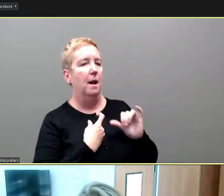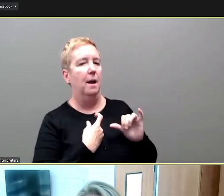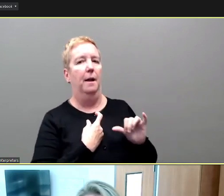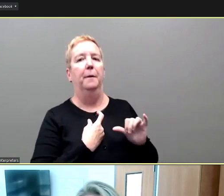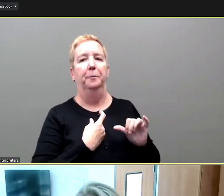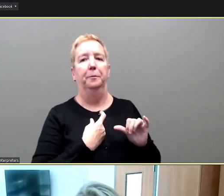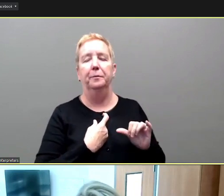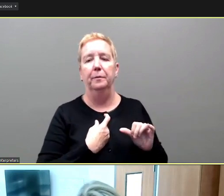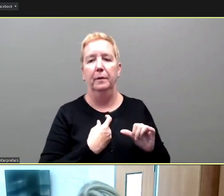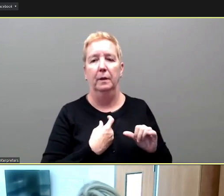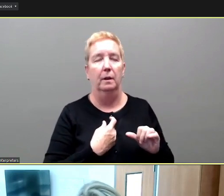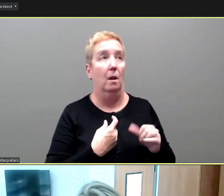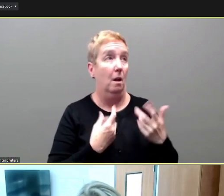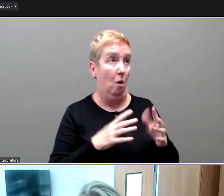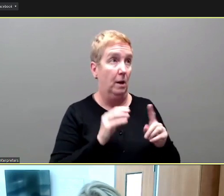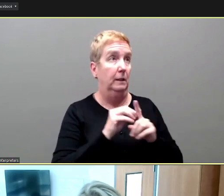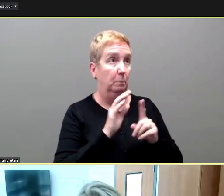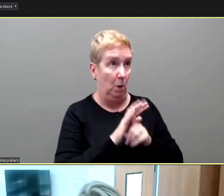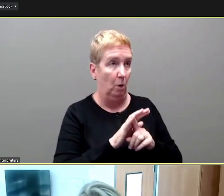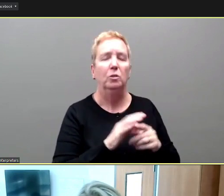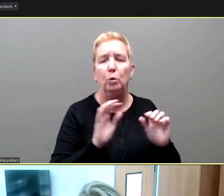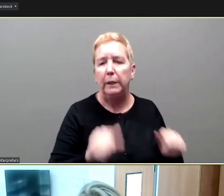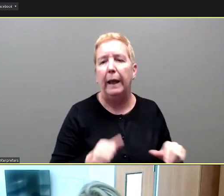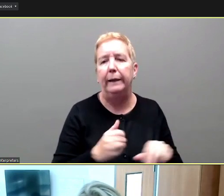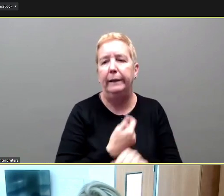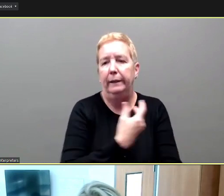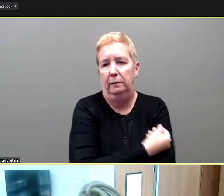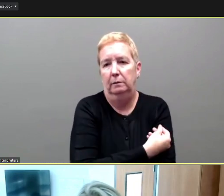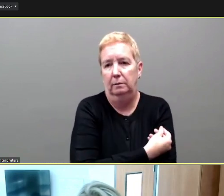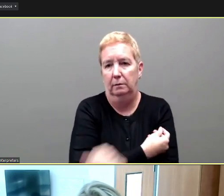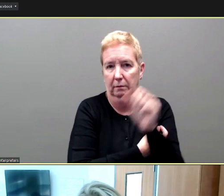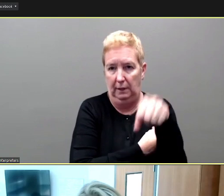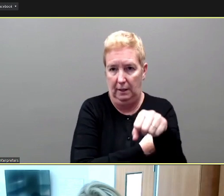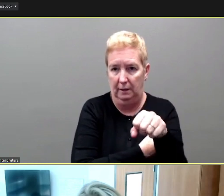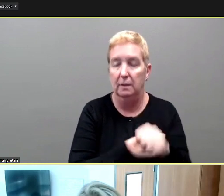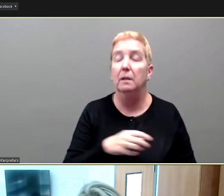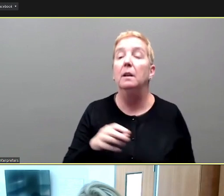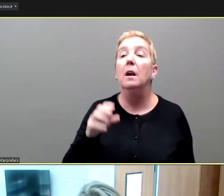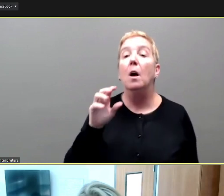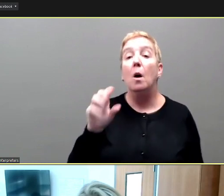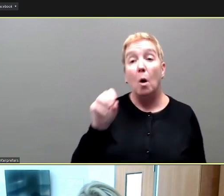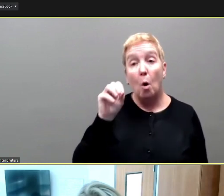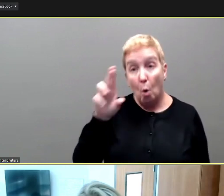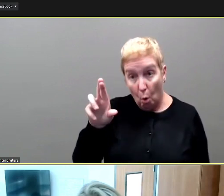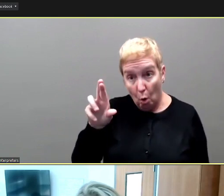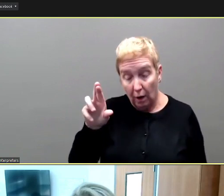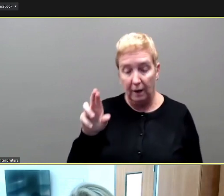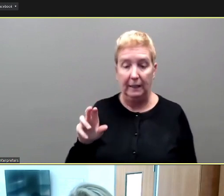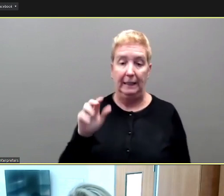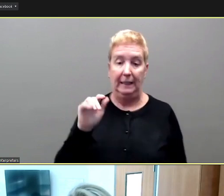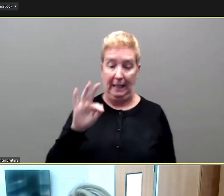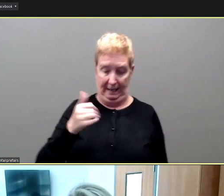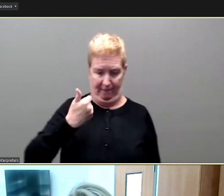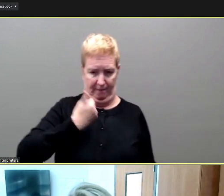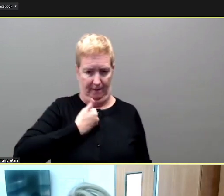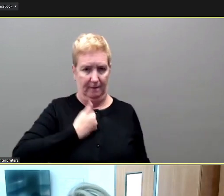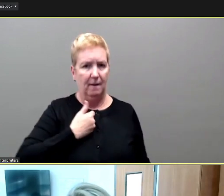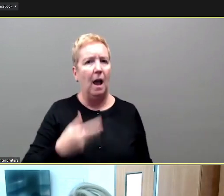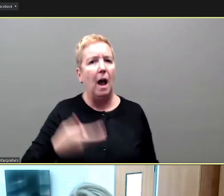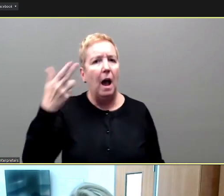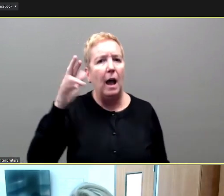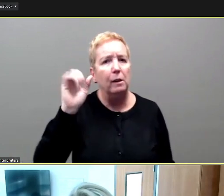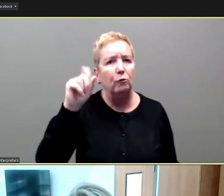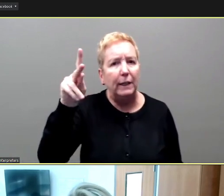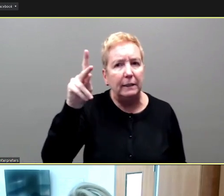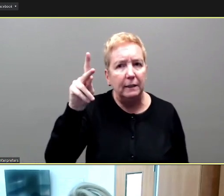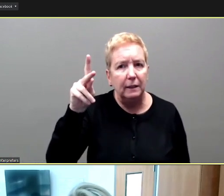if you've been exposed, then you can get a vaccine. The other way to do it as well, though, is that if you're at high risk for